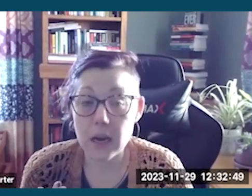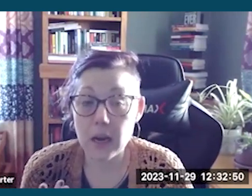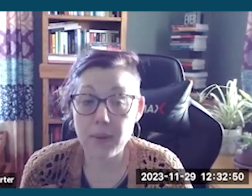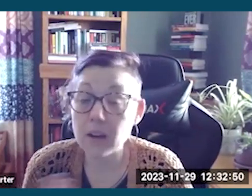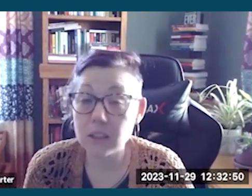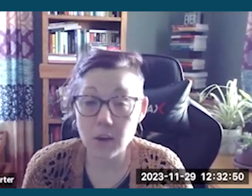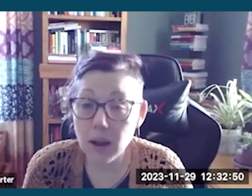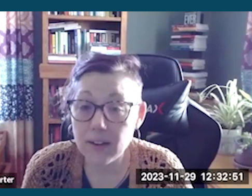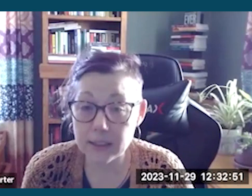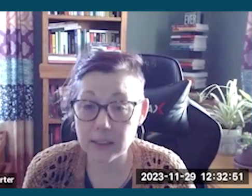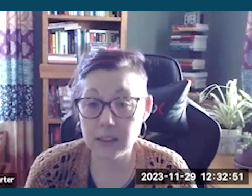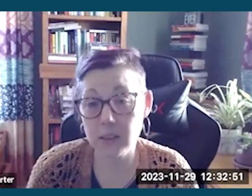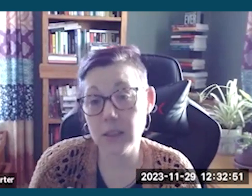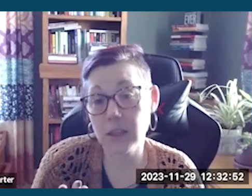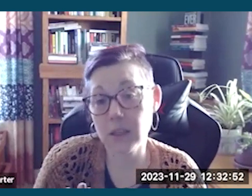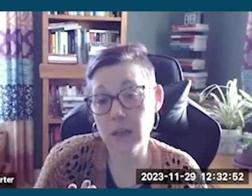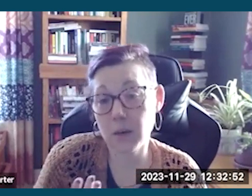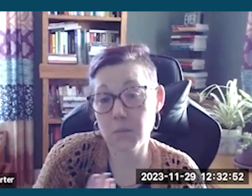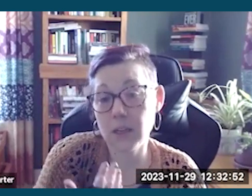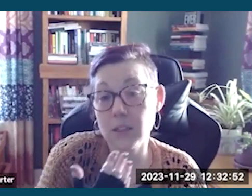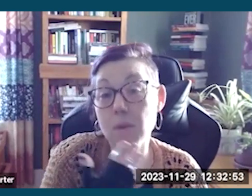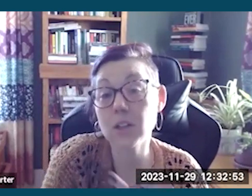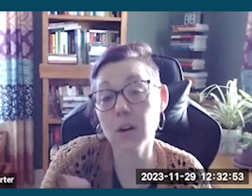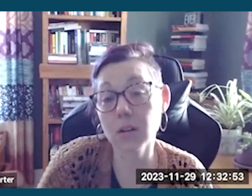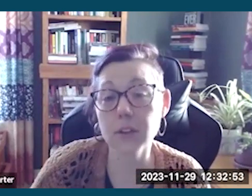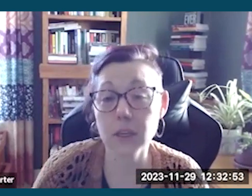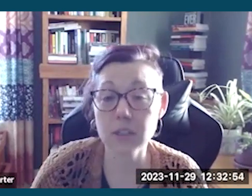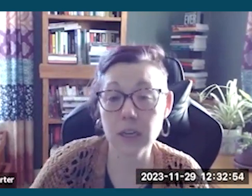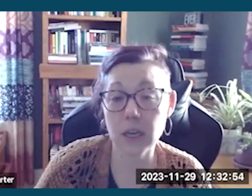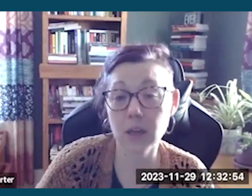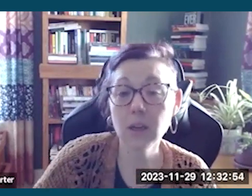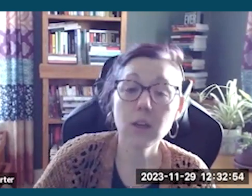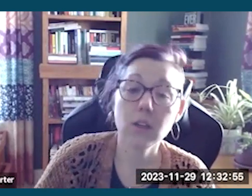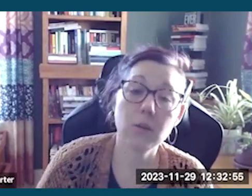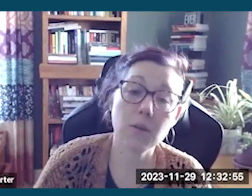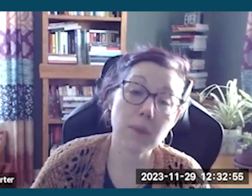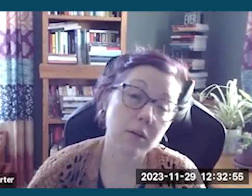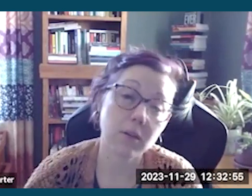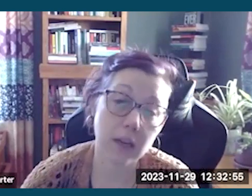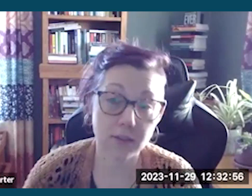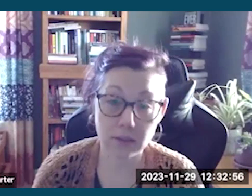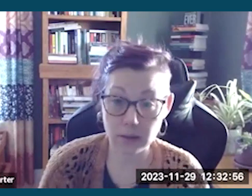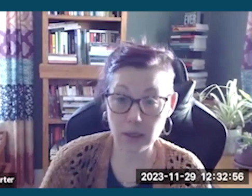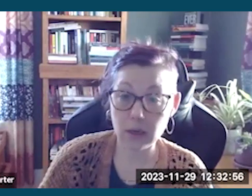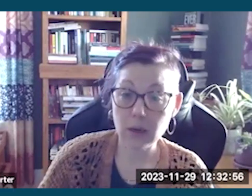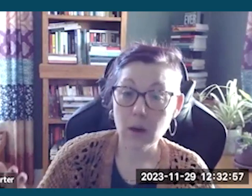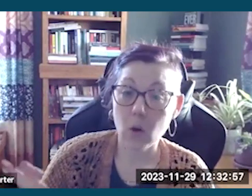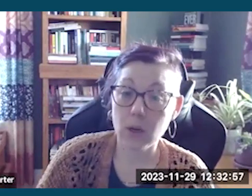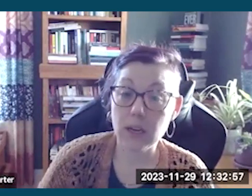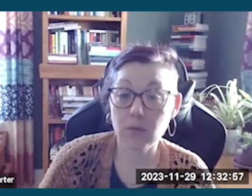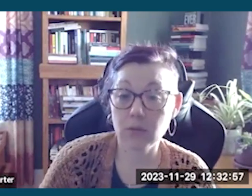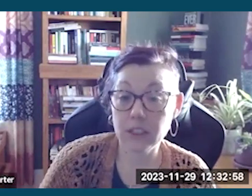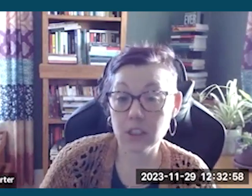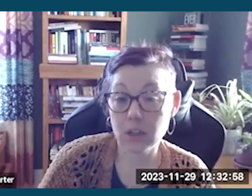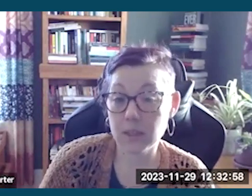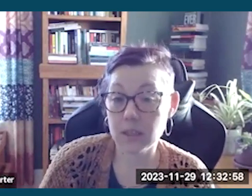my parents don't have access to it is much harder for them to get to a medical care facility or